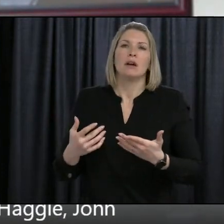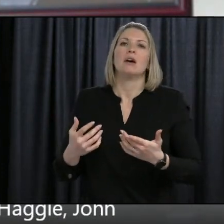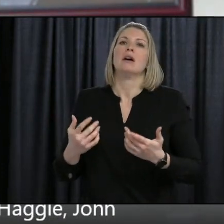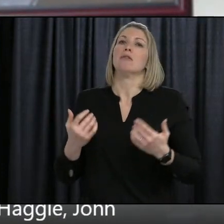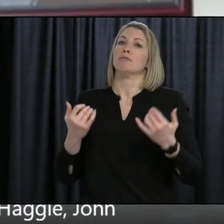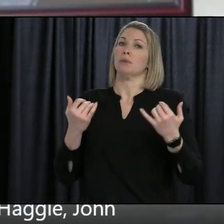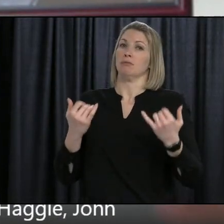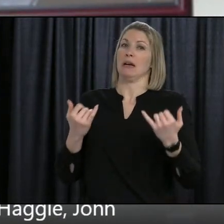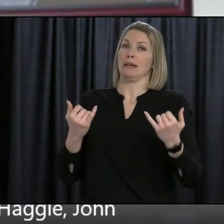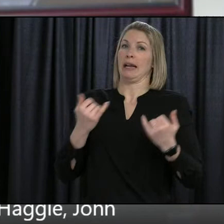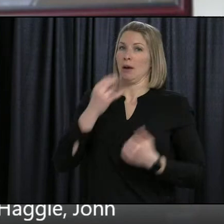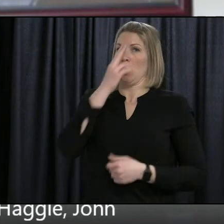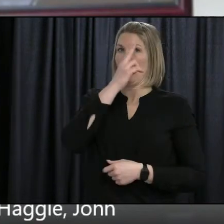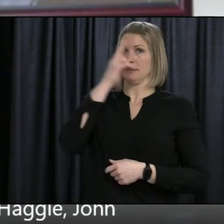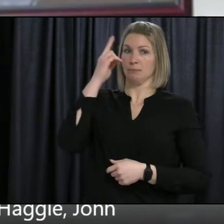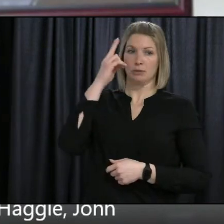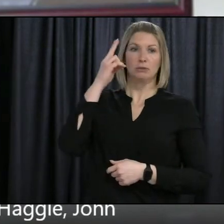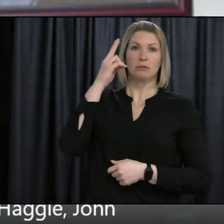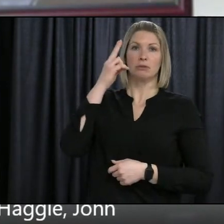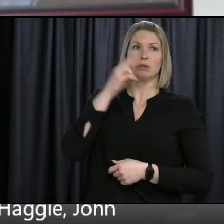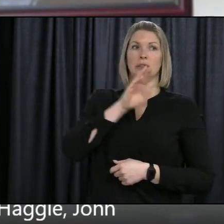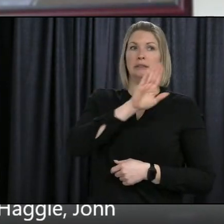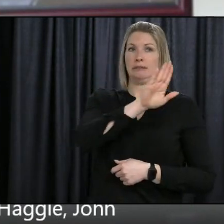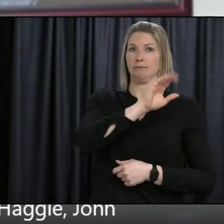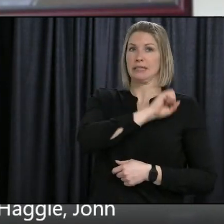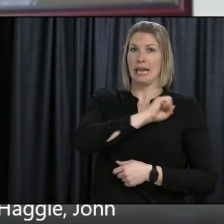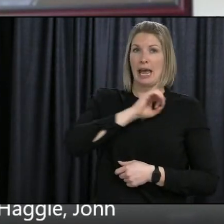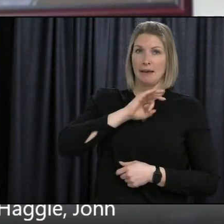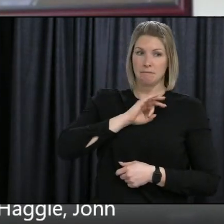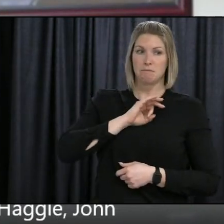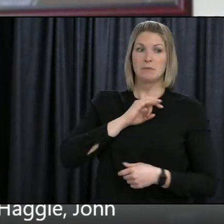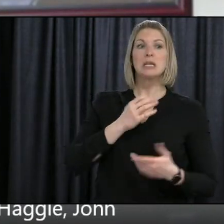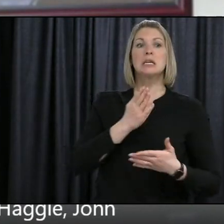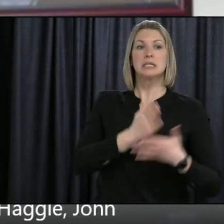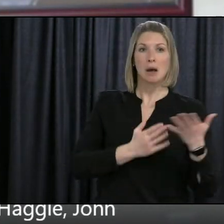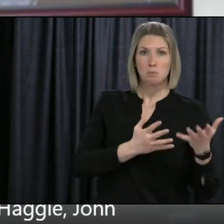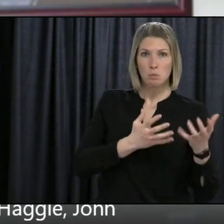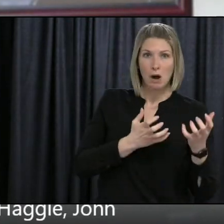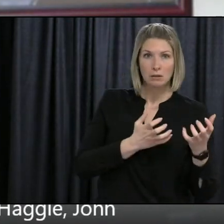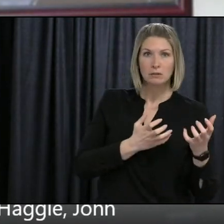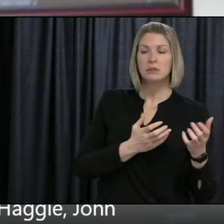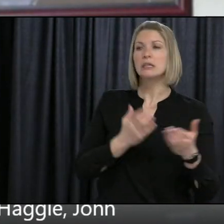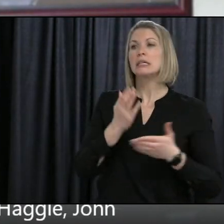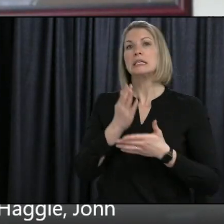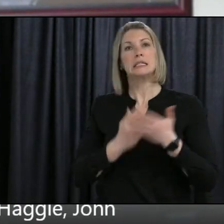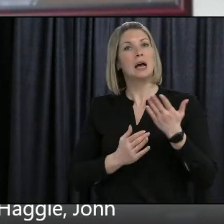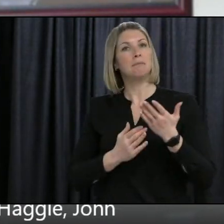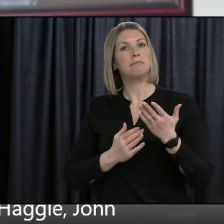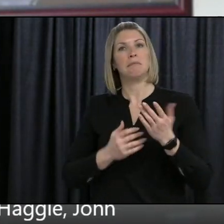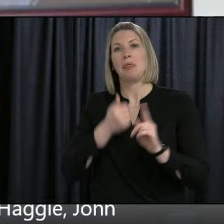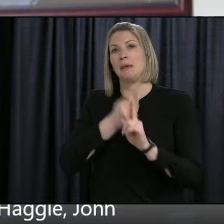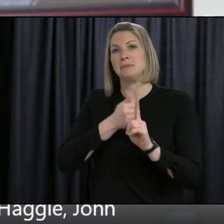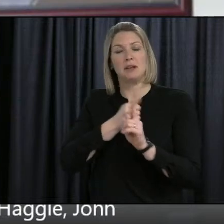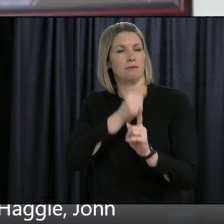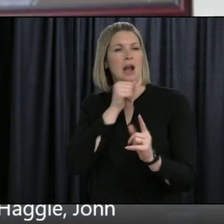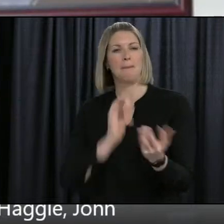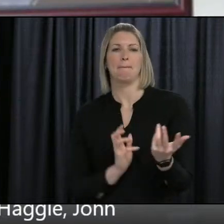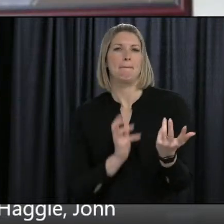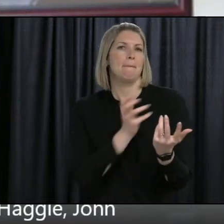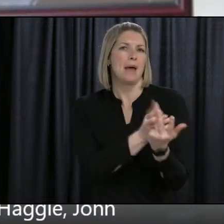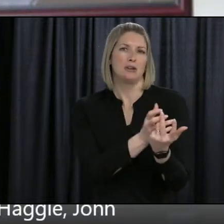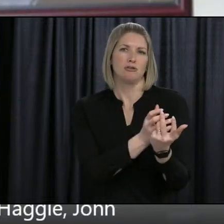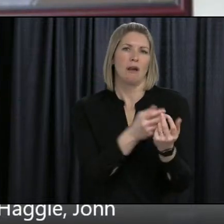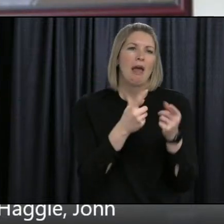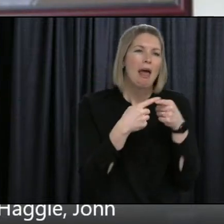the sense of them all being a homogenous group. There are some that are at significantly elevated risk compared with